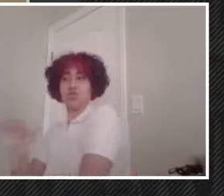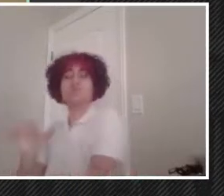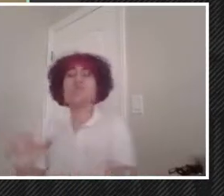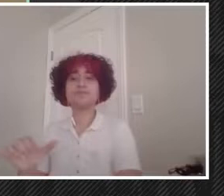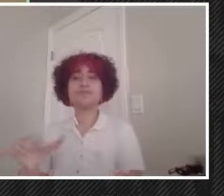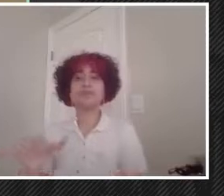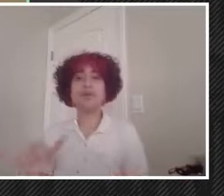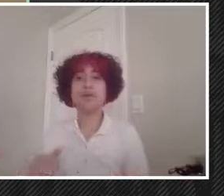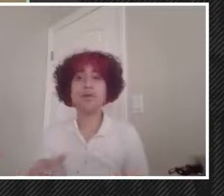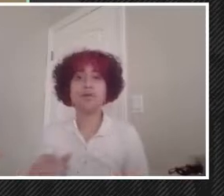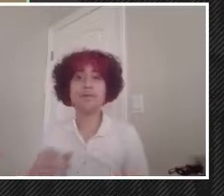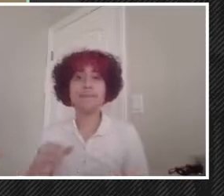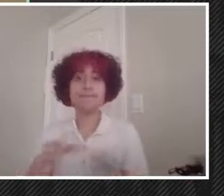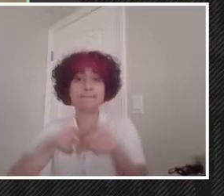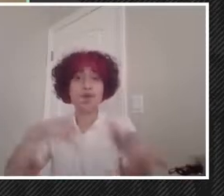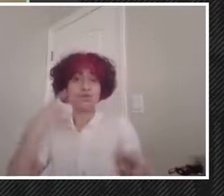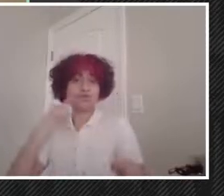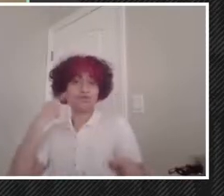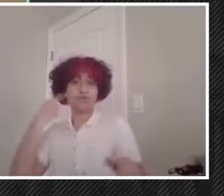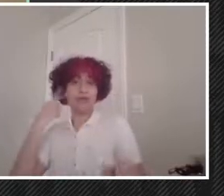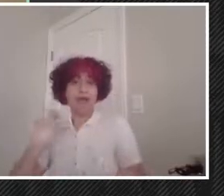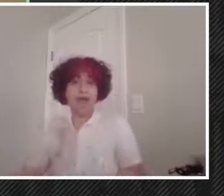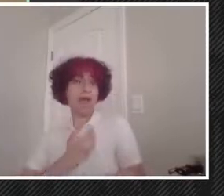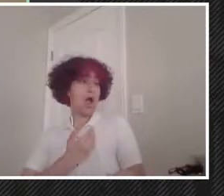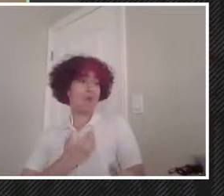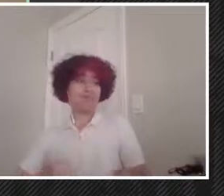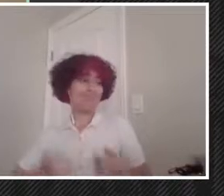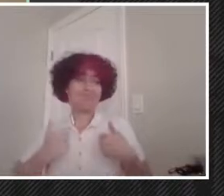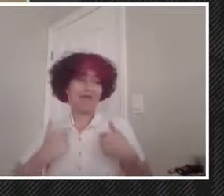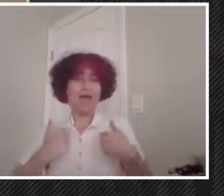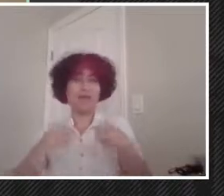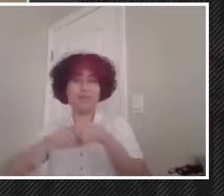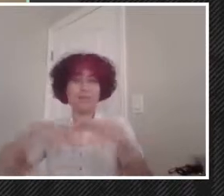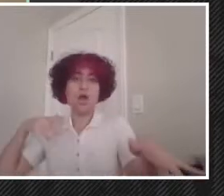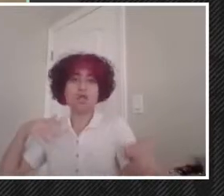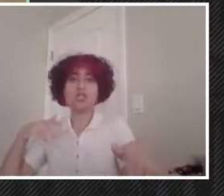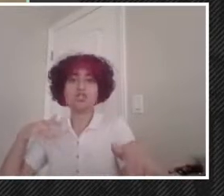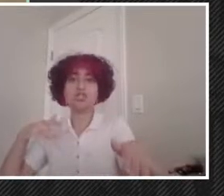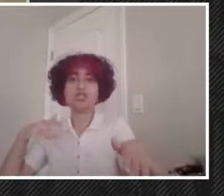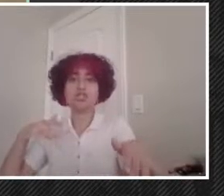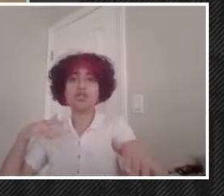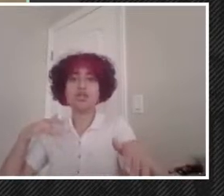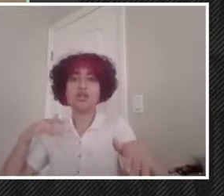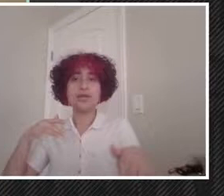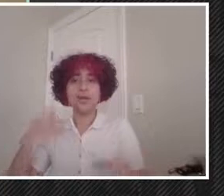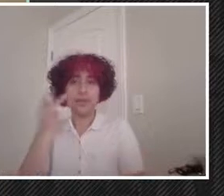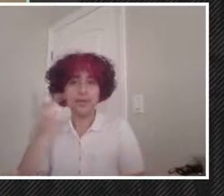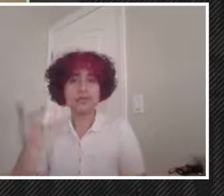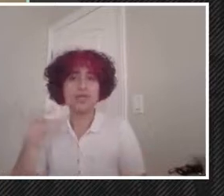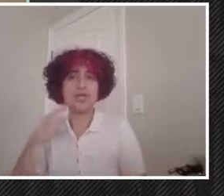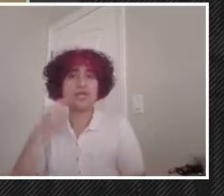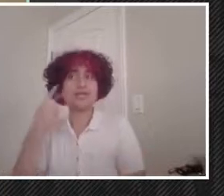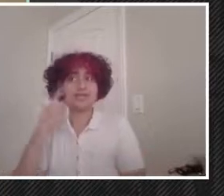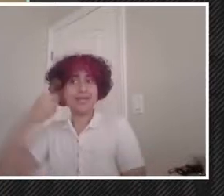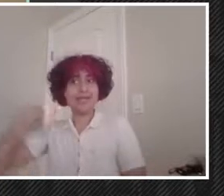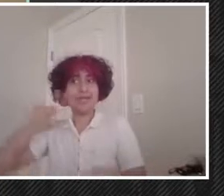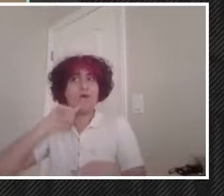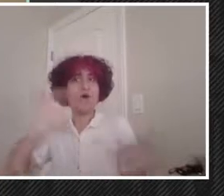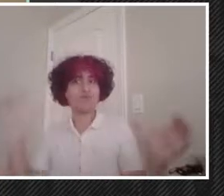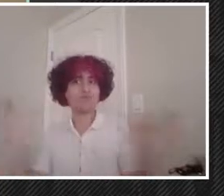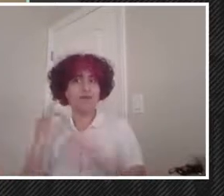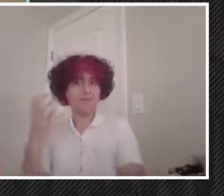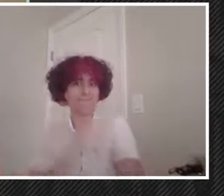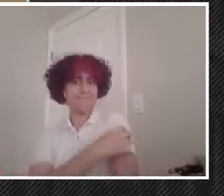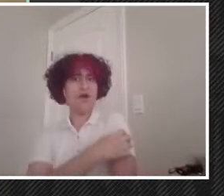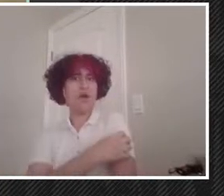Lives march, the 2018 original march in Washington is one of them where youth demonstrated their power. In the 2018